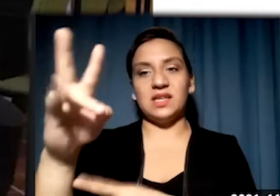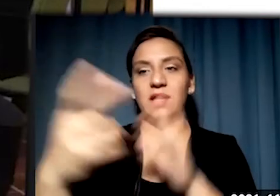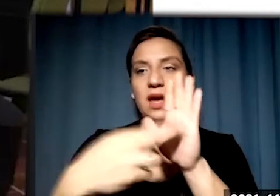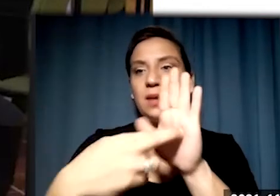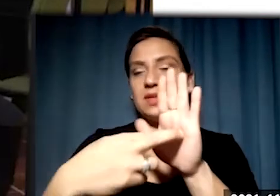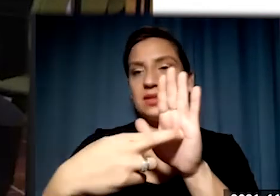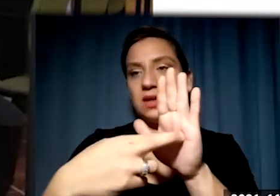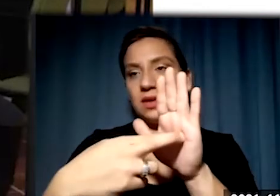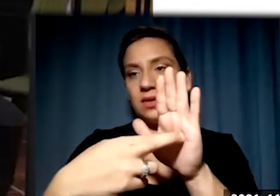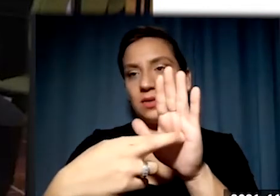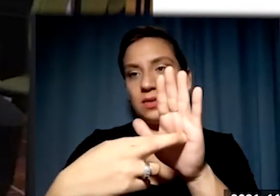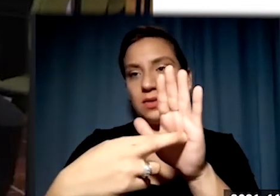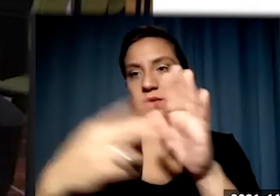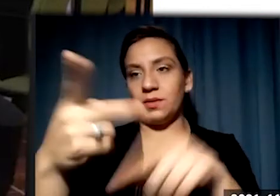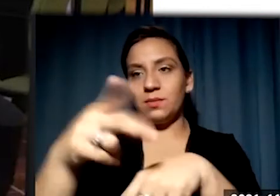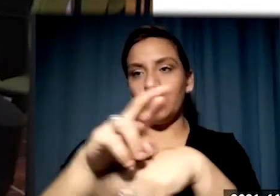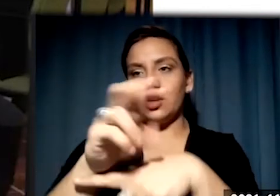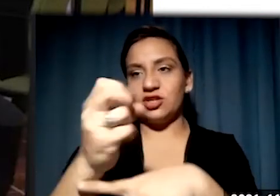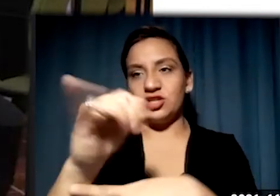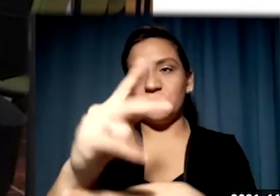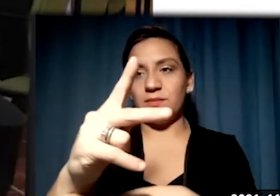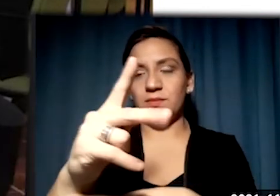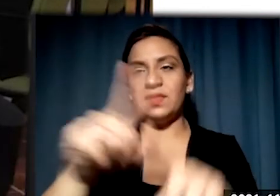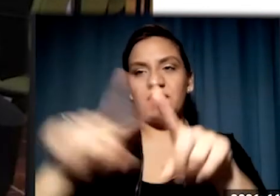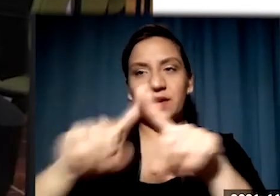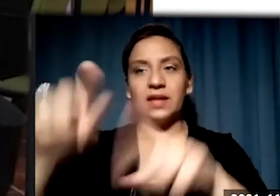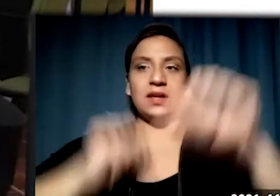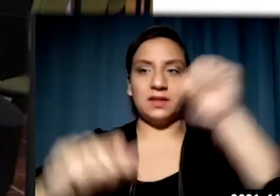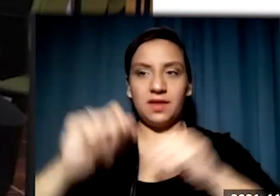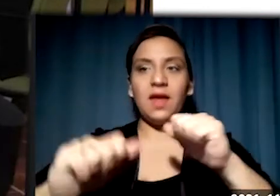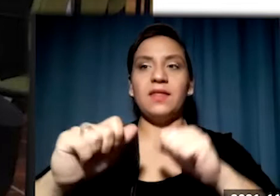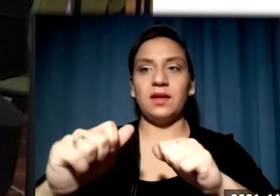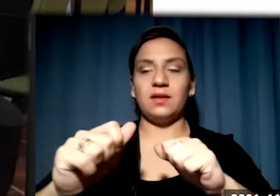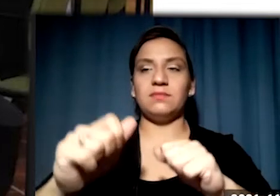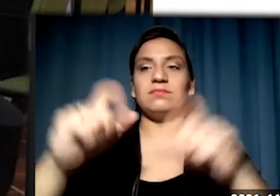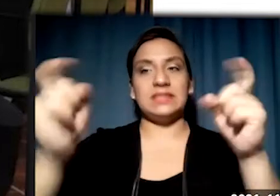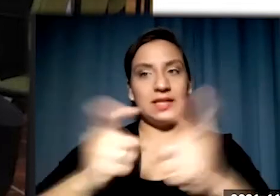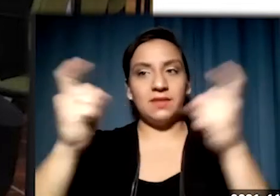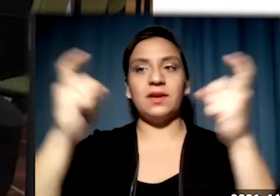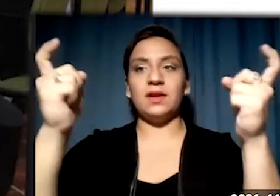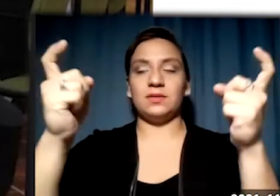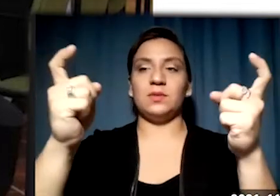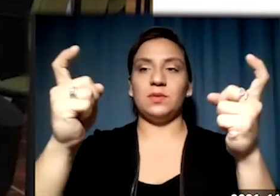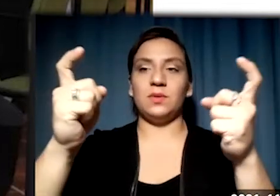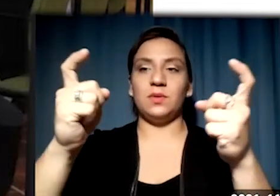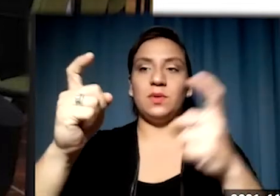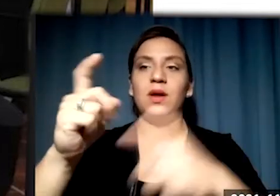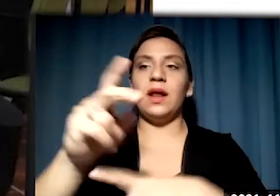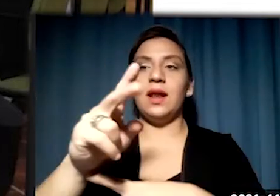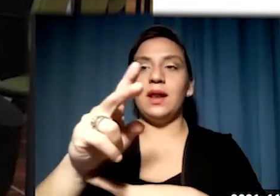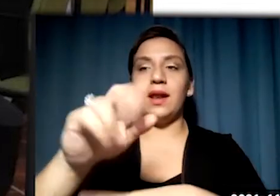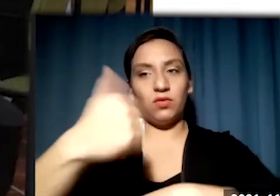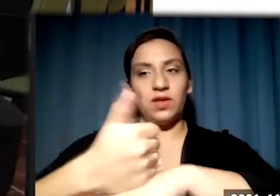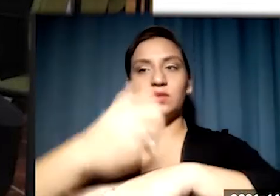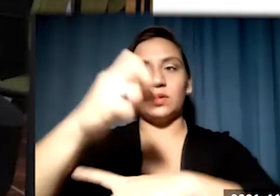related to the commemoration of the fifth centenary of the founding of San Juan. I was integrated to this relevant